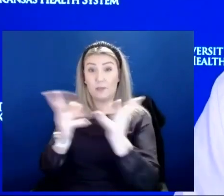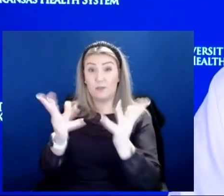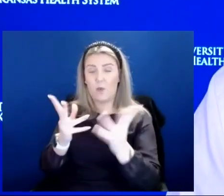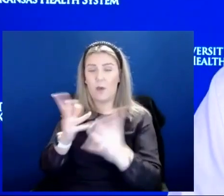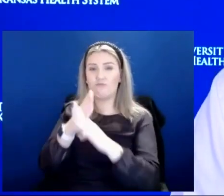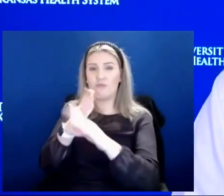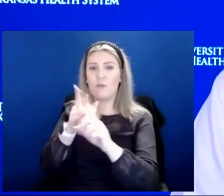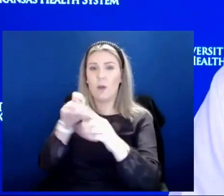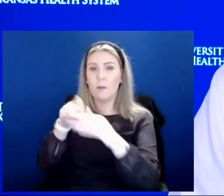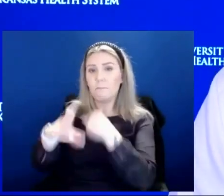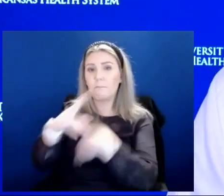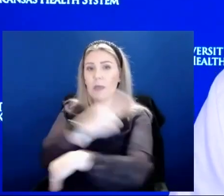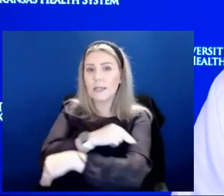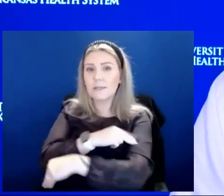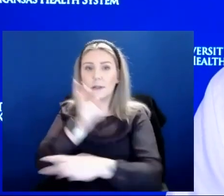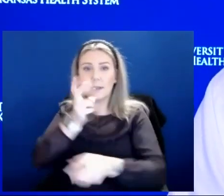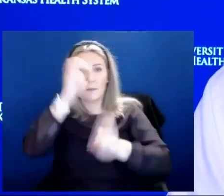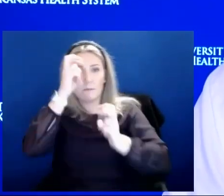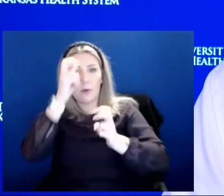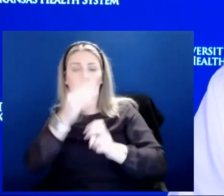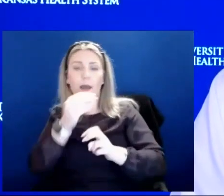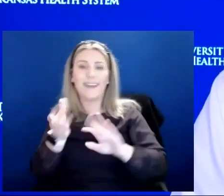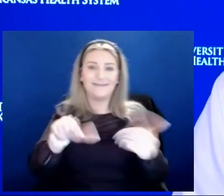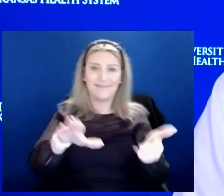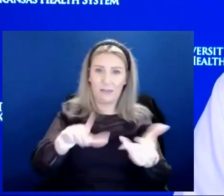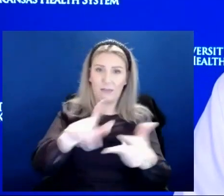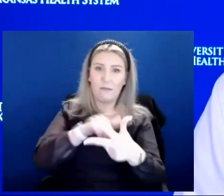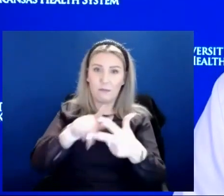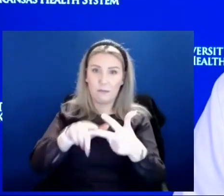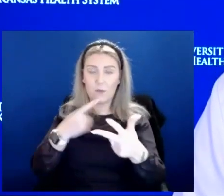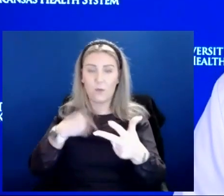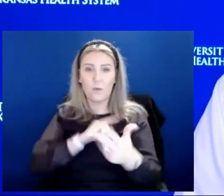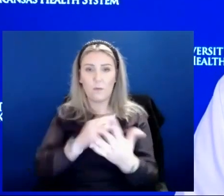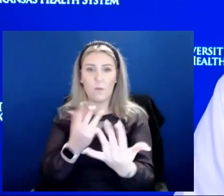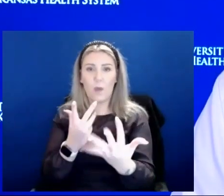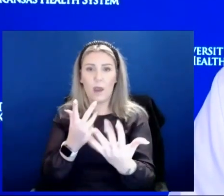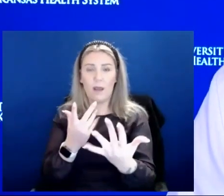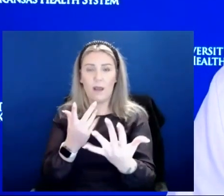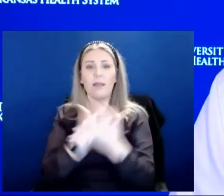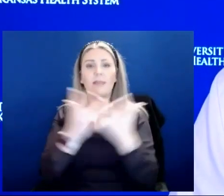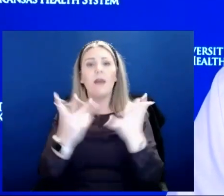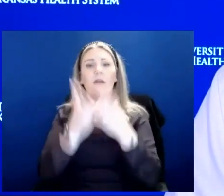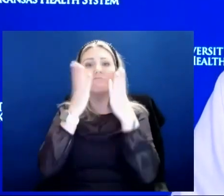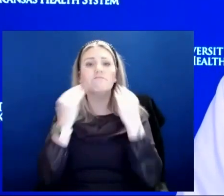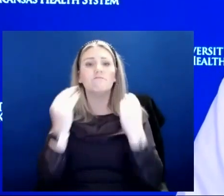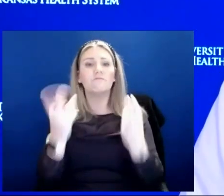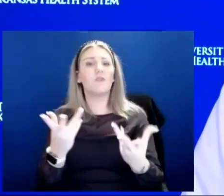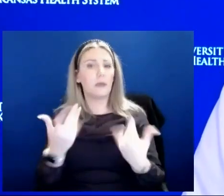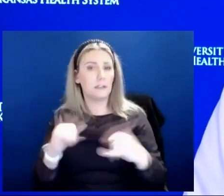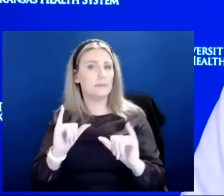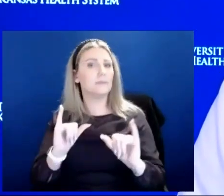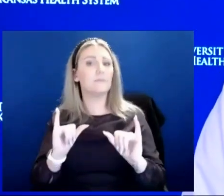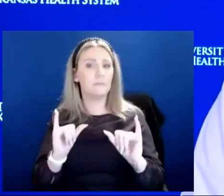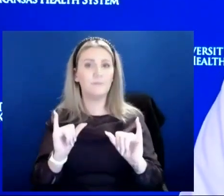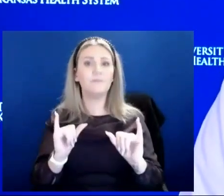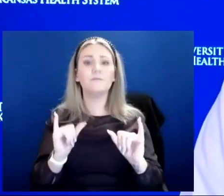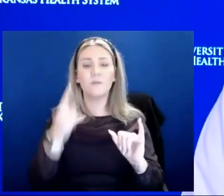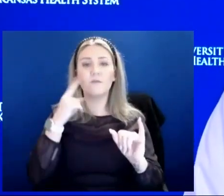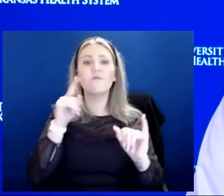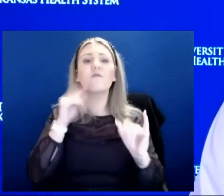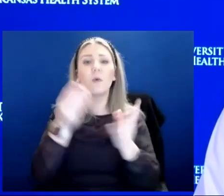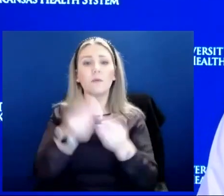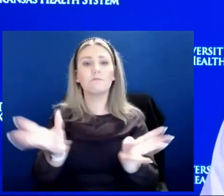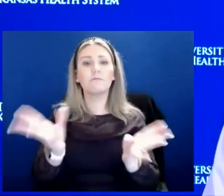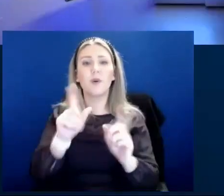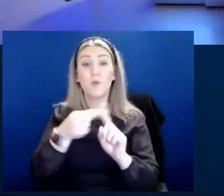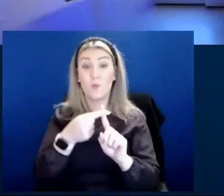severe disease, and death. So we really are still waiting for a lot of that information to come out, and when we do, we'll keep you up to